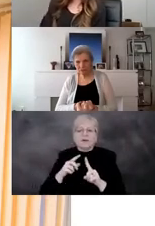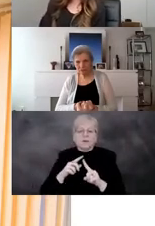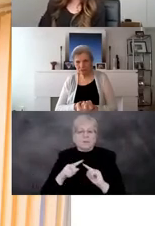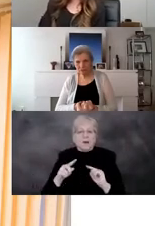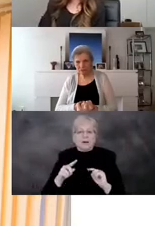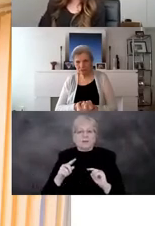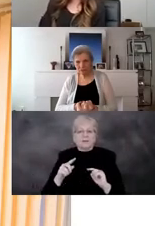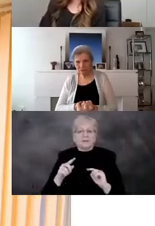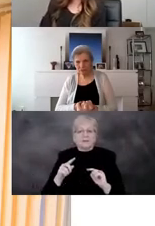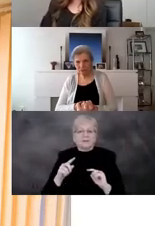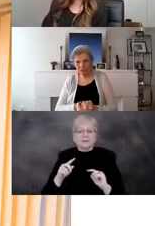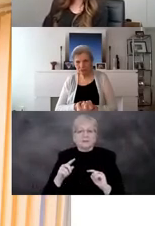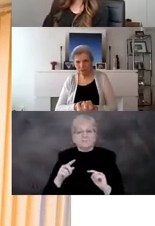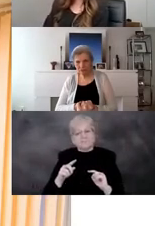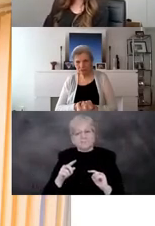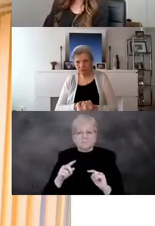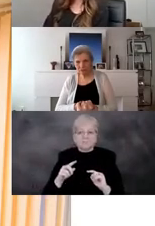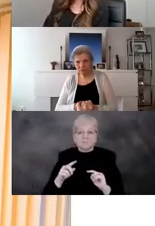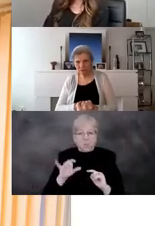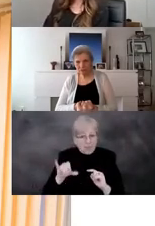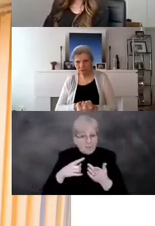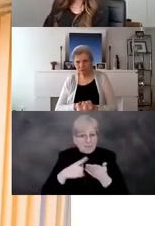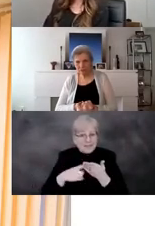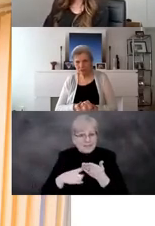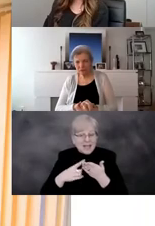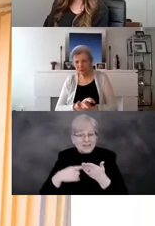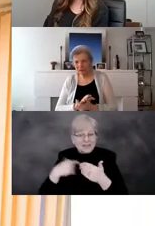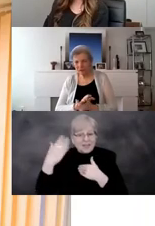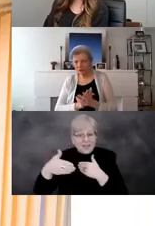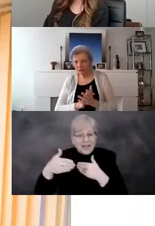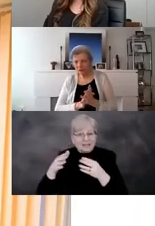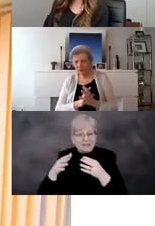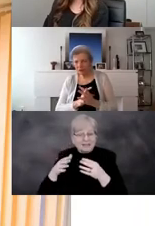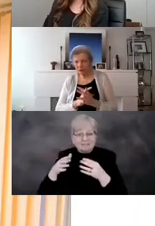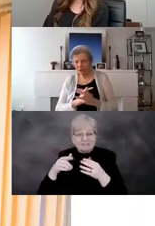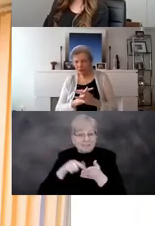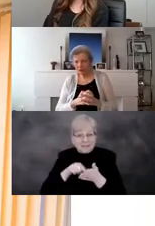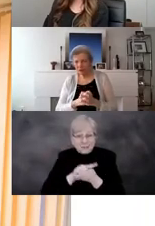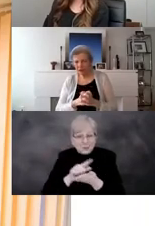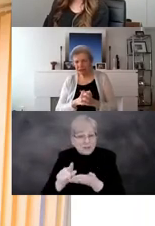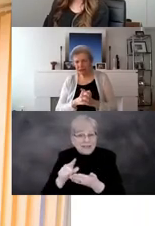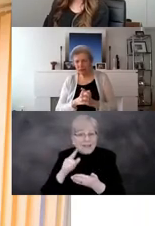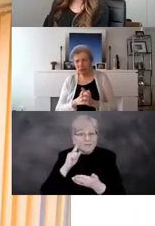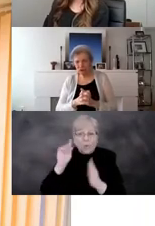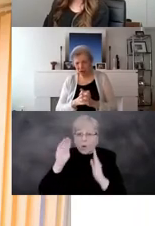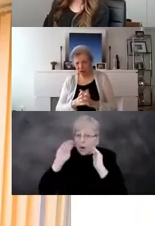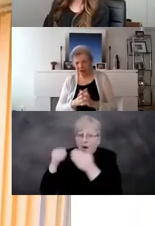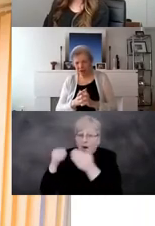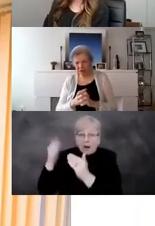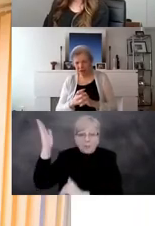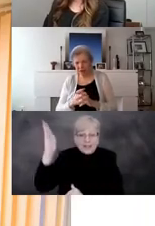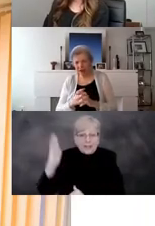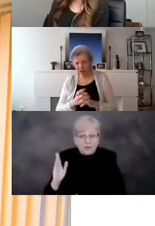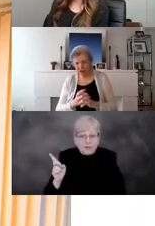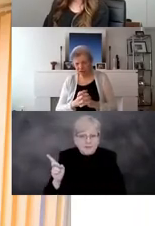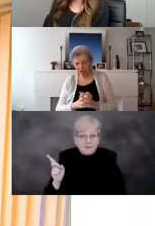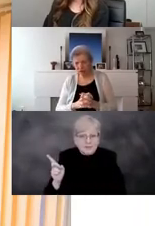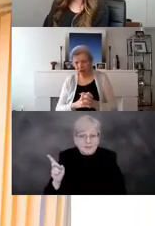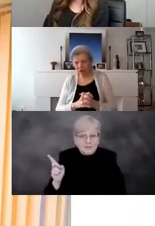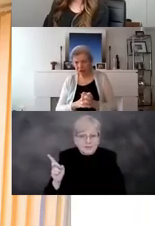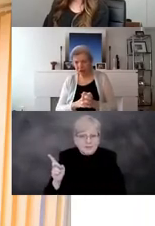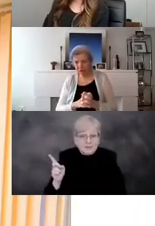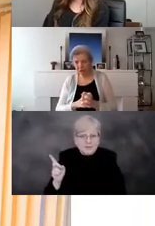discussed in the next training session later this week for presenters? I think we'll talk about, yes,